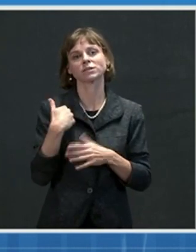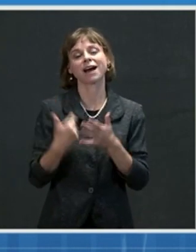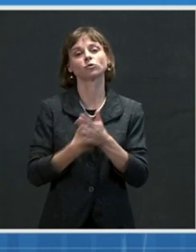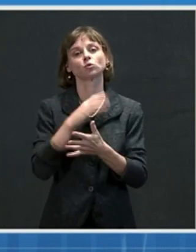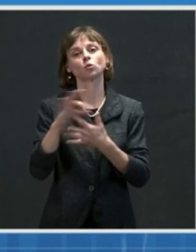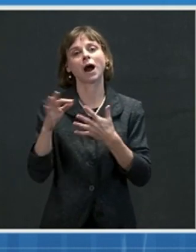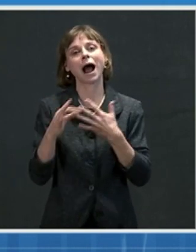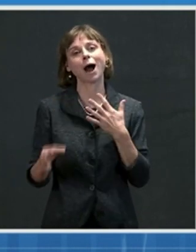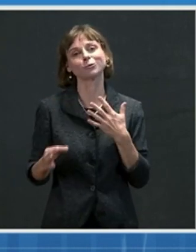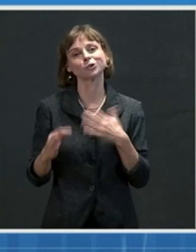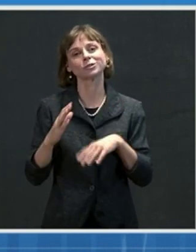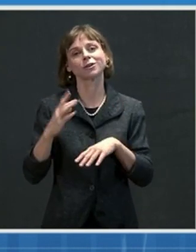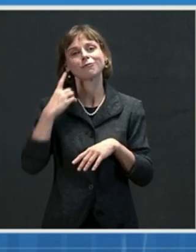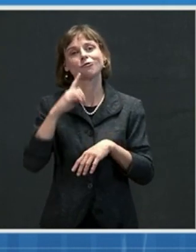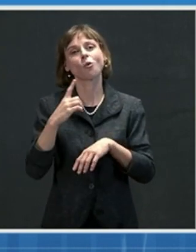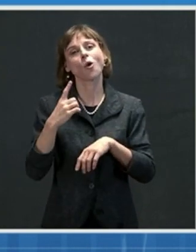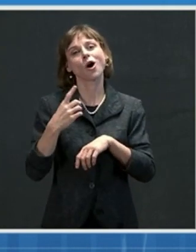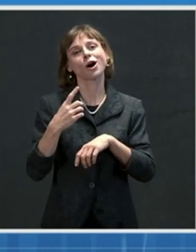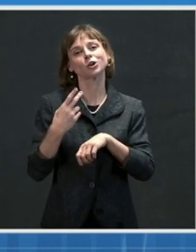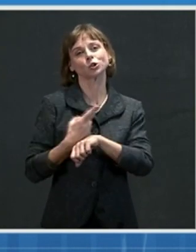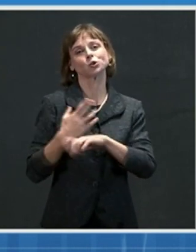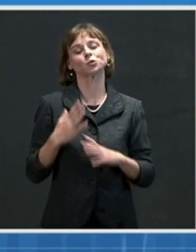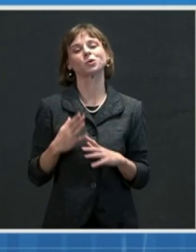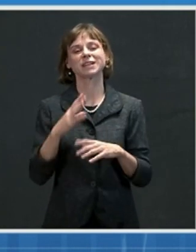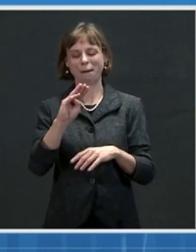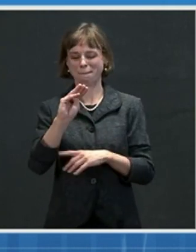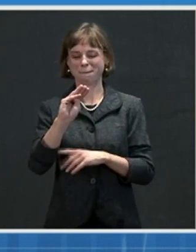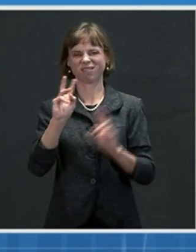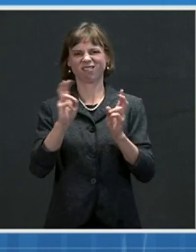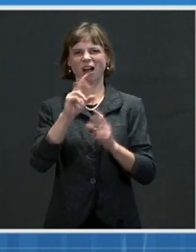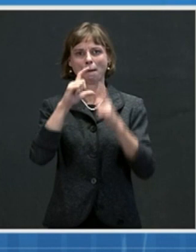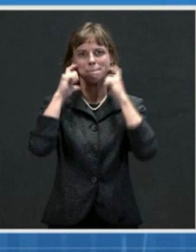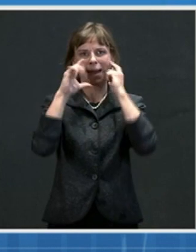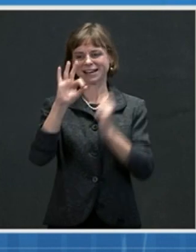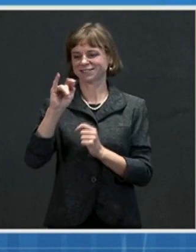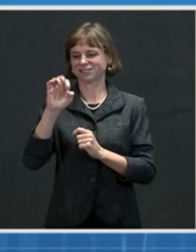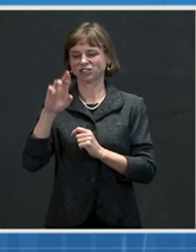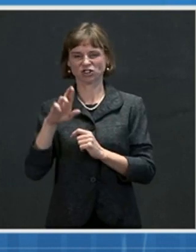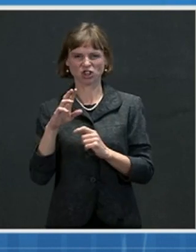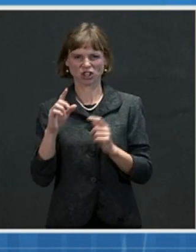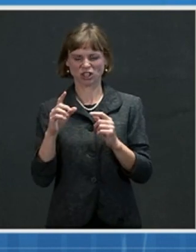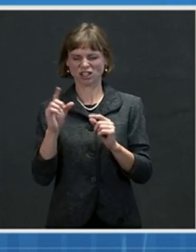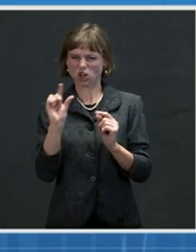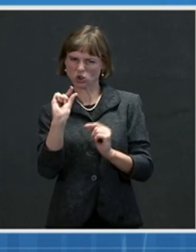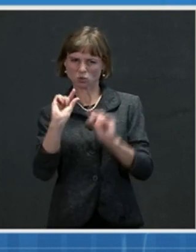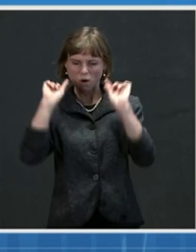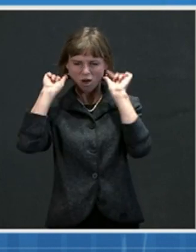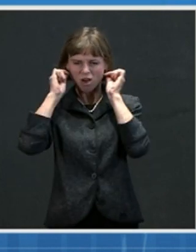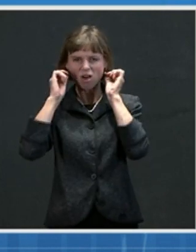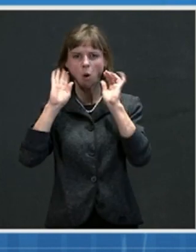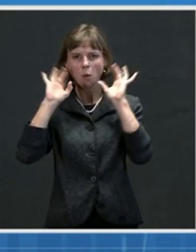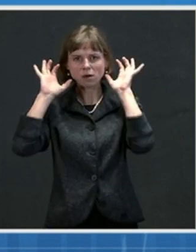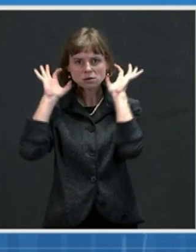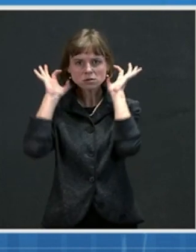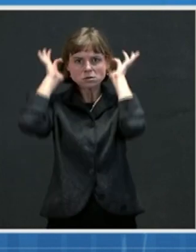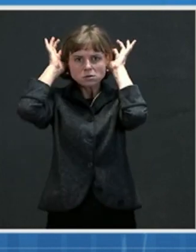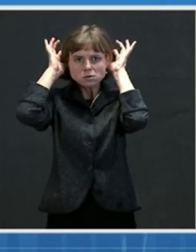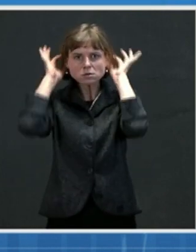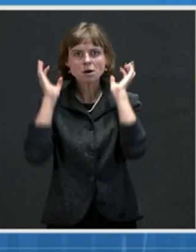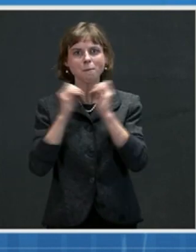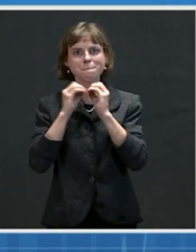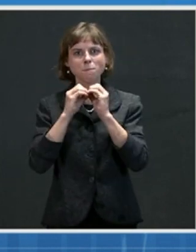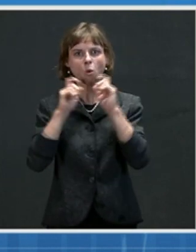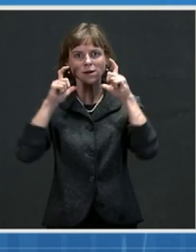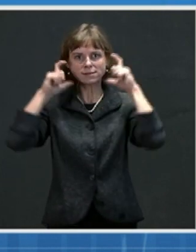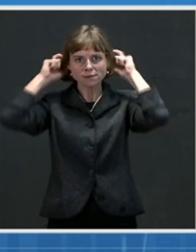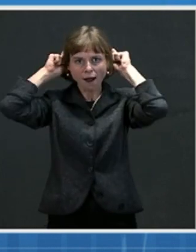mask fitters, small reusable devices that cinch a cloth or medical mask and that can create a tighter fit